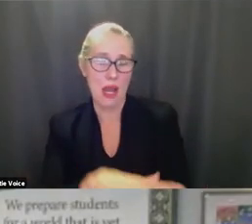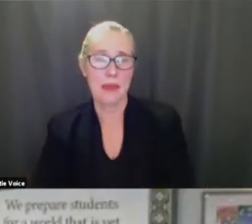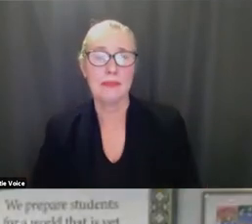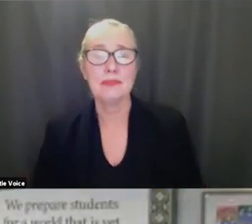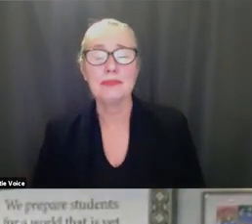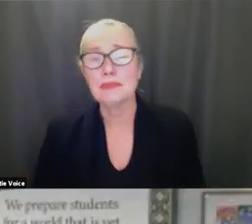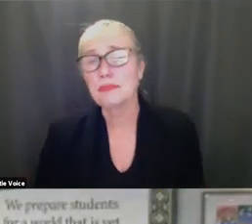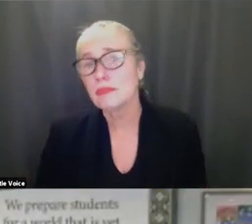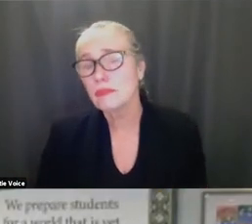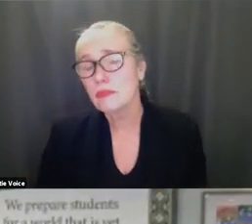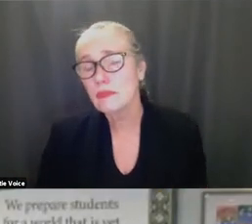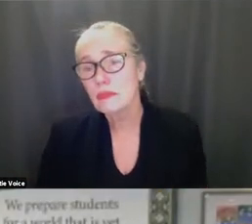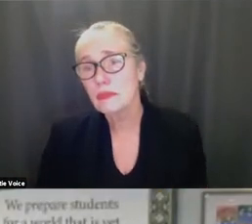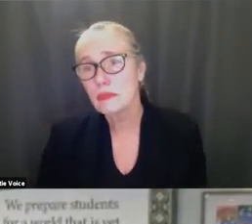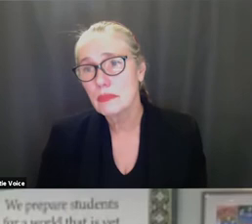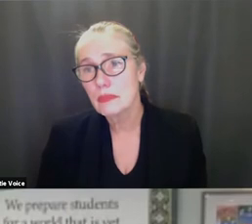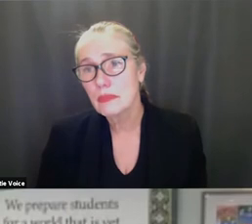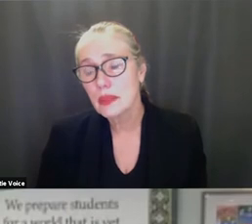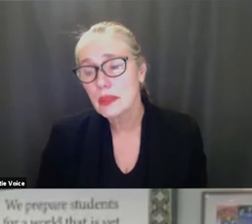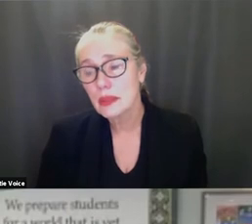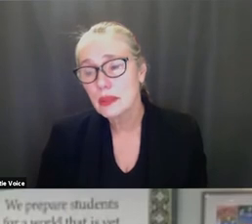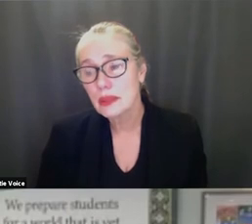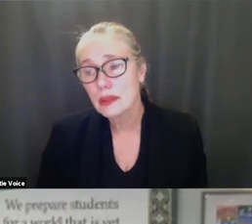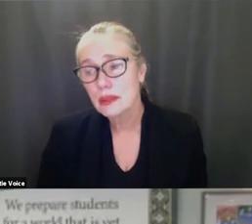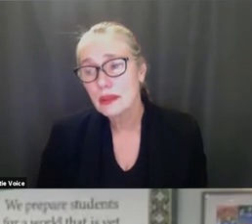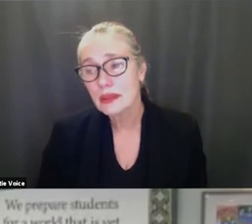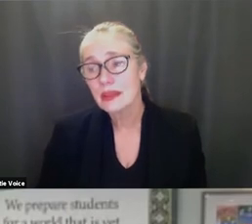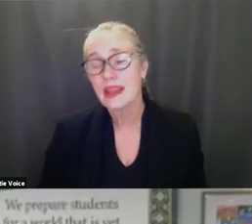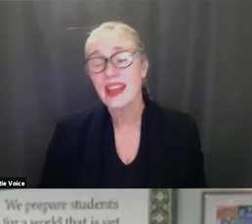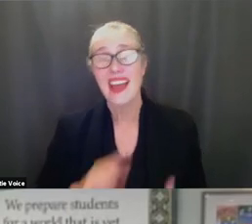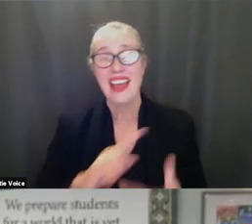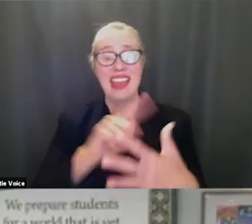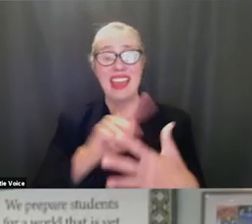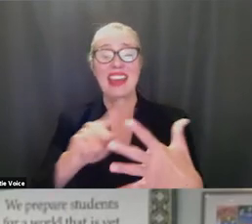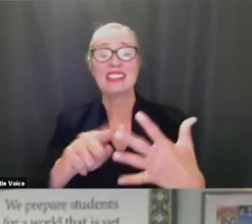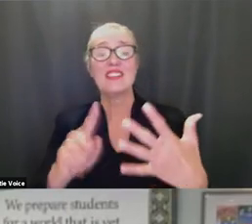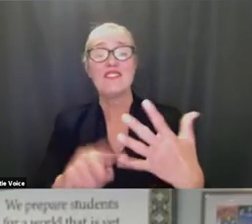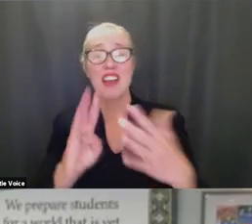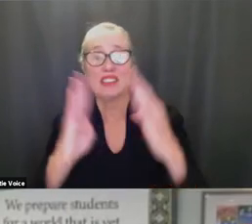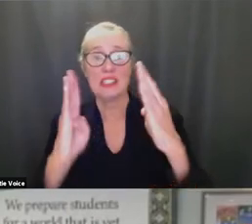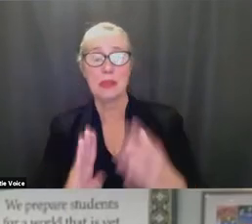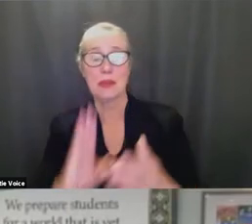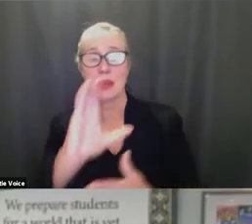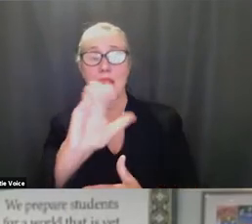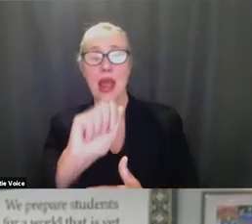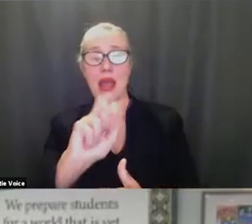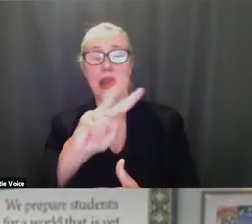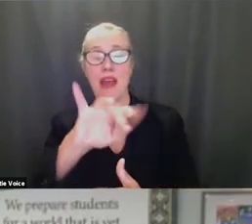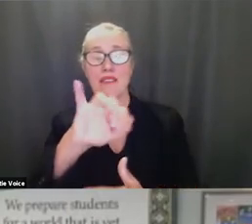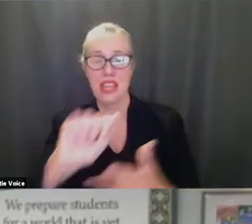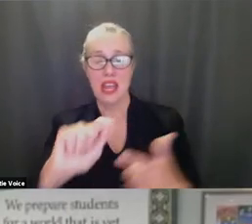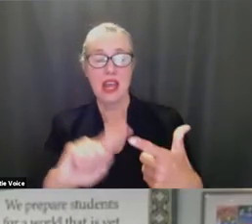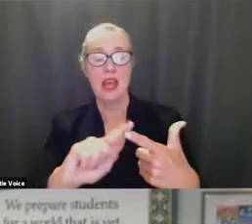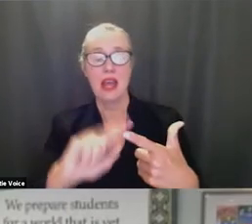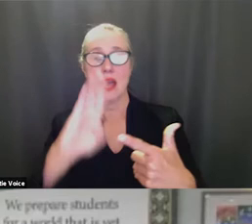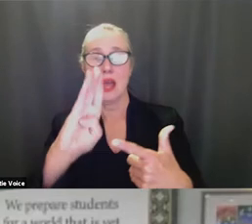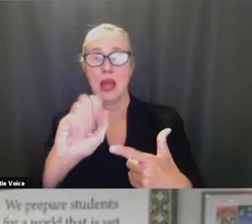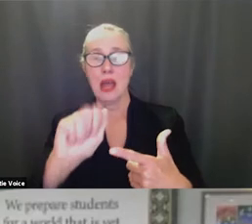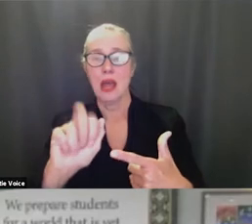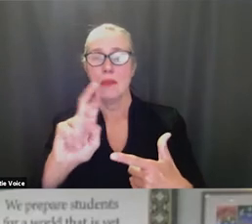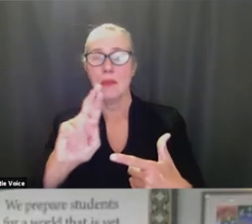thank you the next five speakers are kavia suresh barbara parmesa